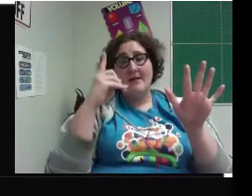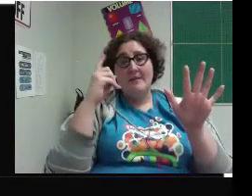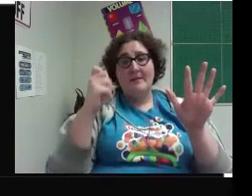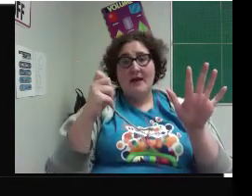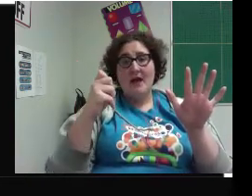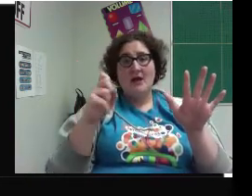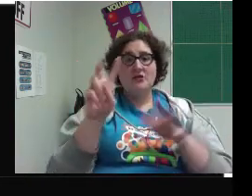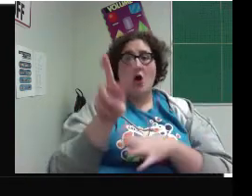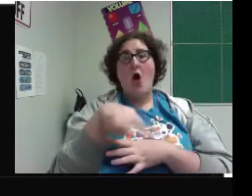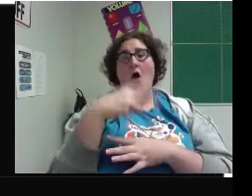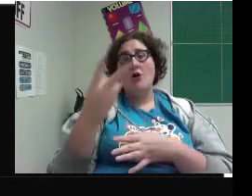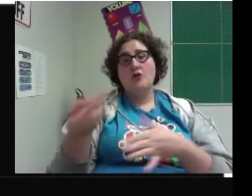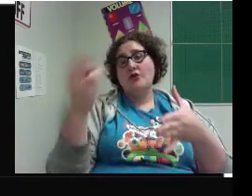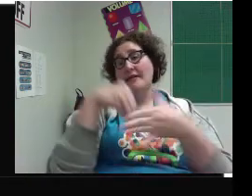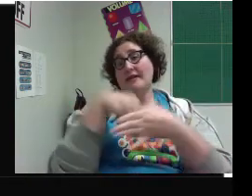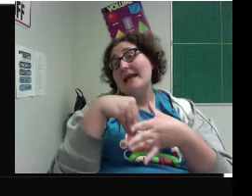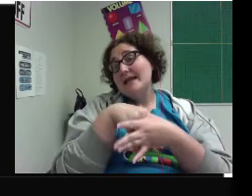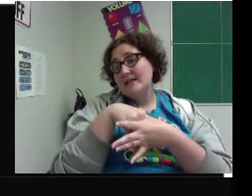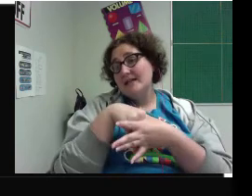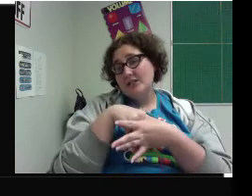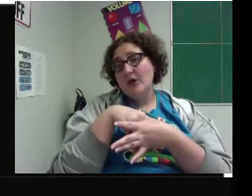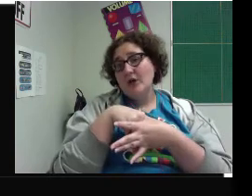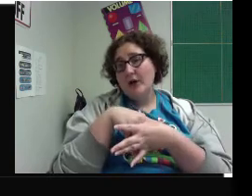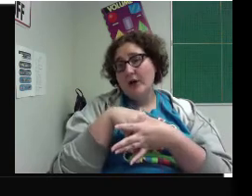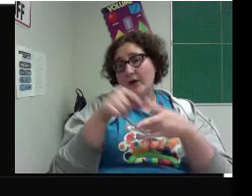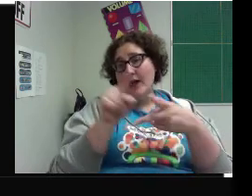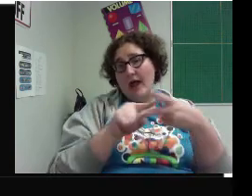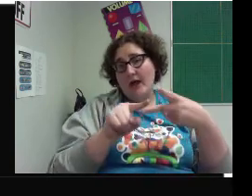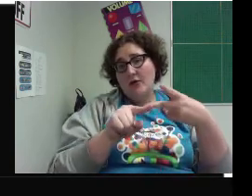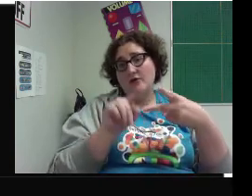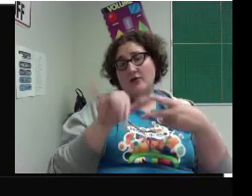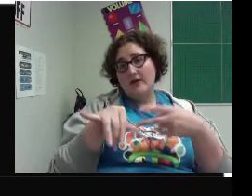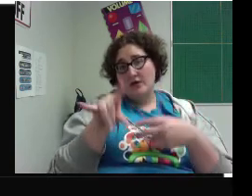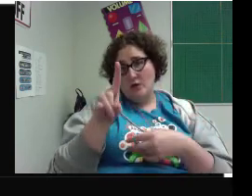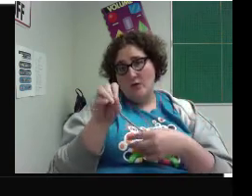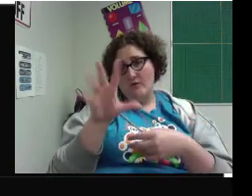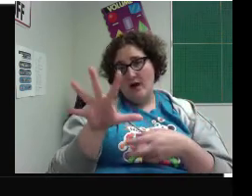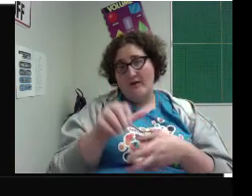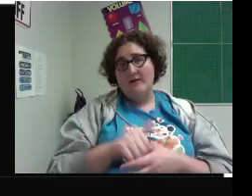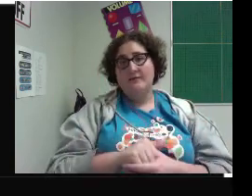alternate interior angles. So this is 105.